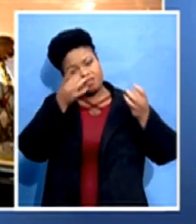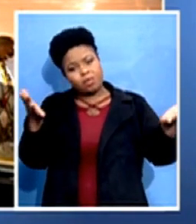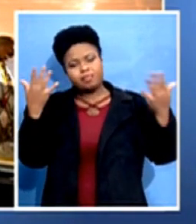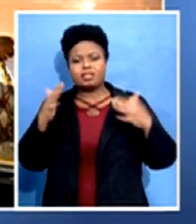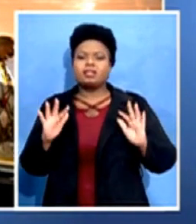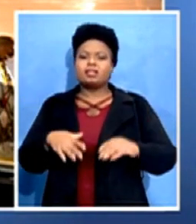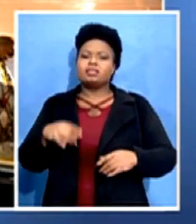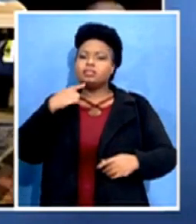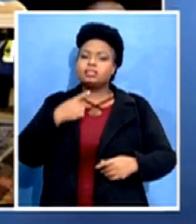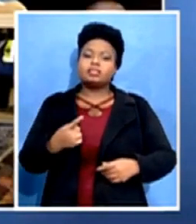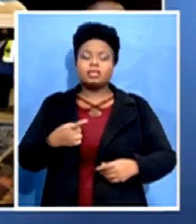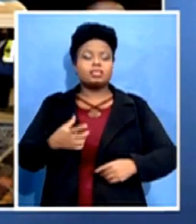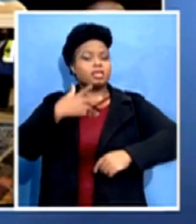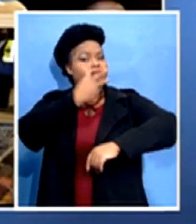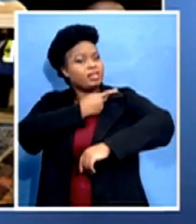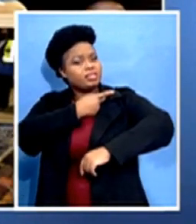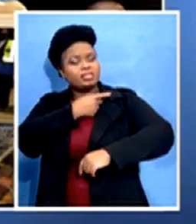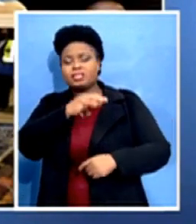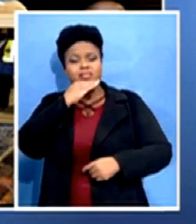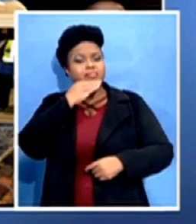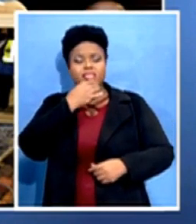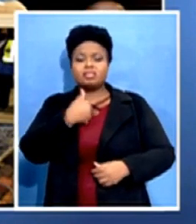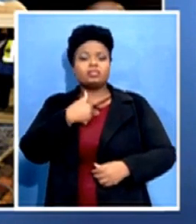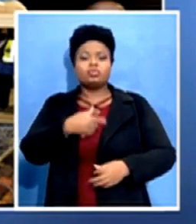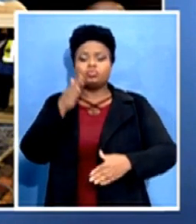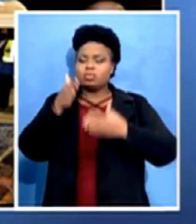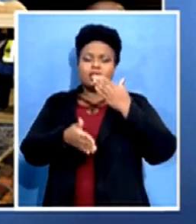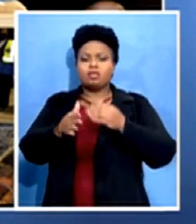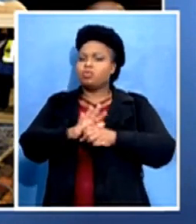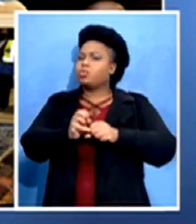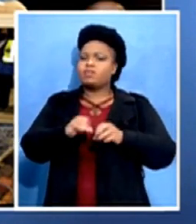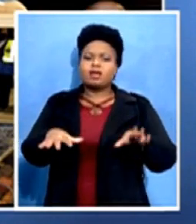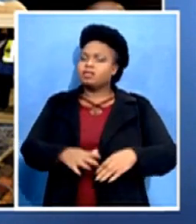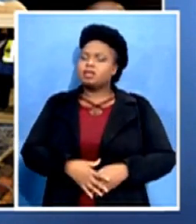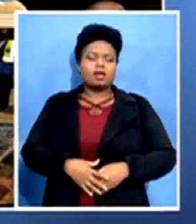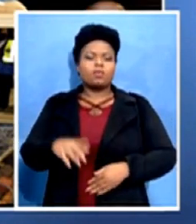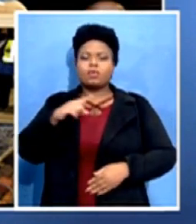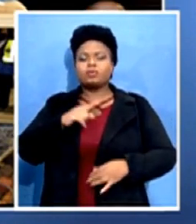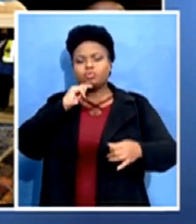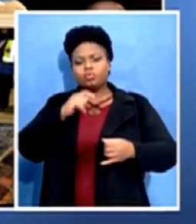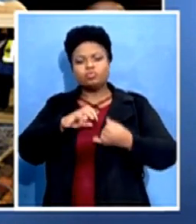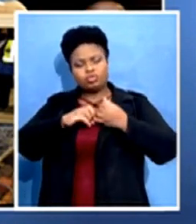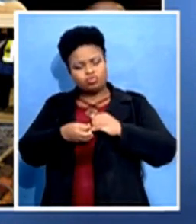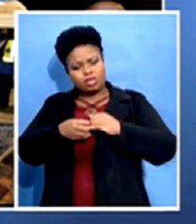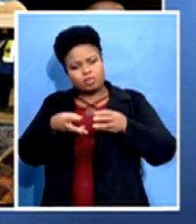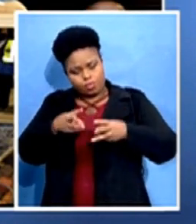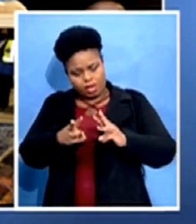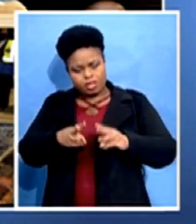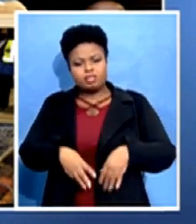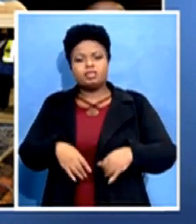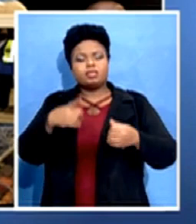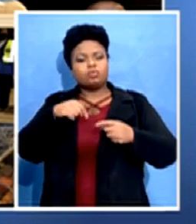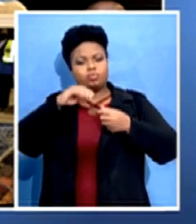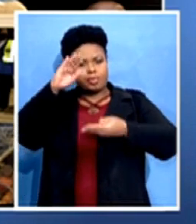is not here to put an end to the pandemic, but it's part of the measures that have been put out there to try to curb the spread of the virus.